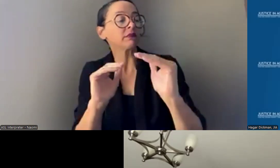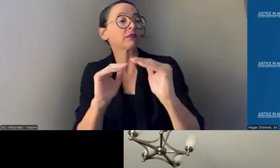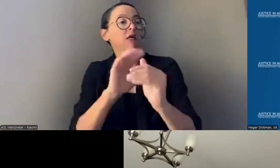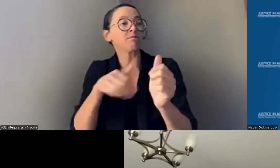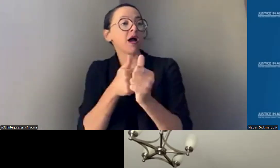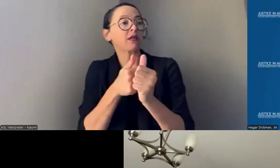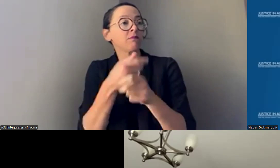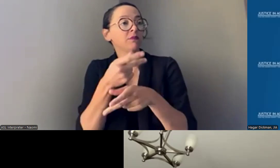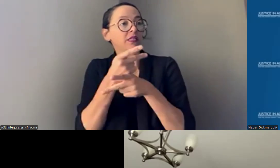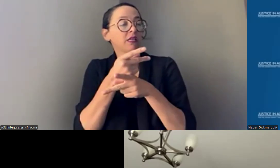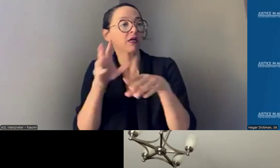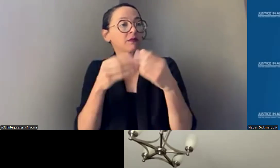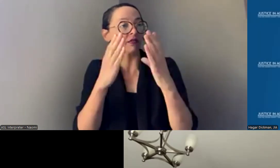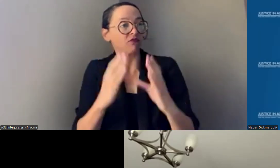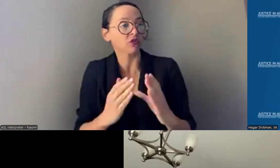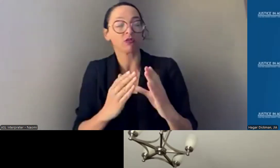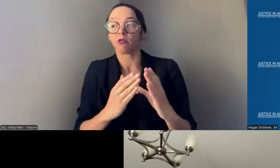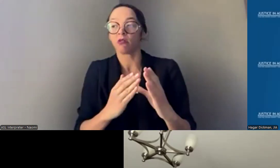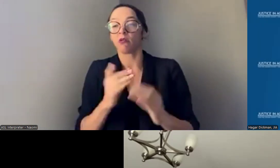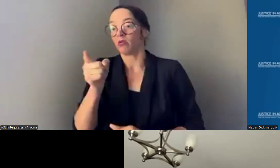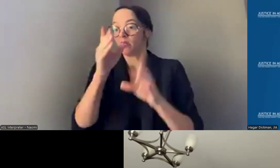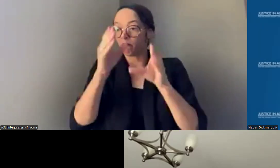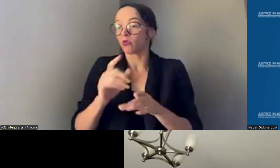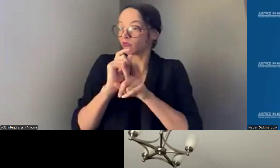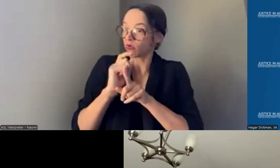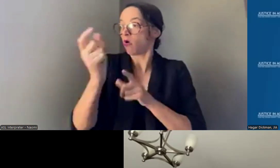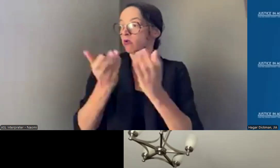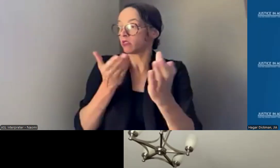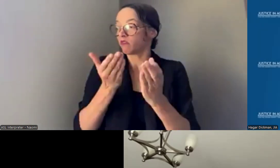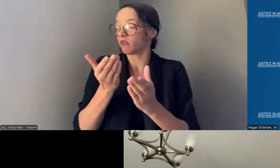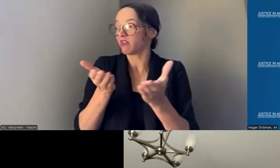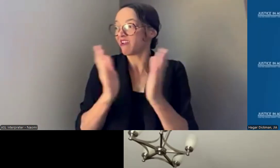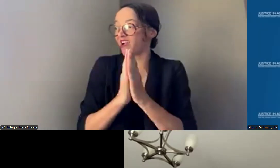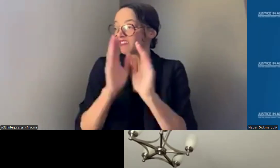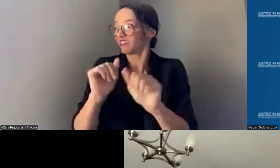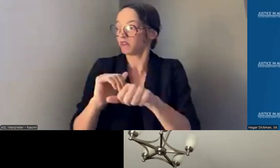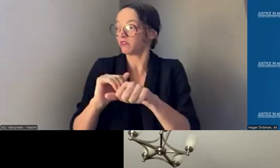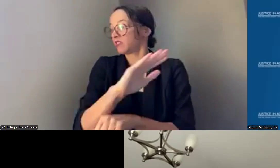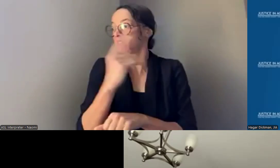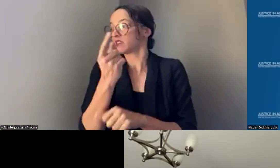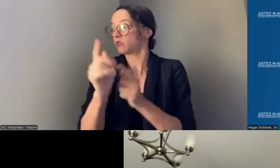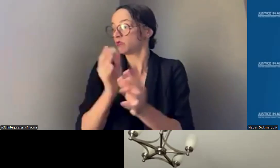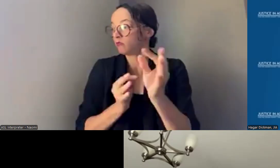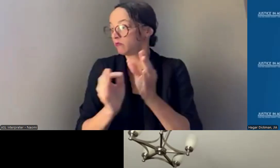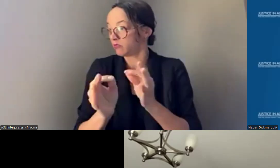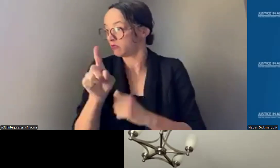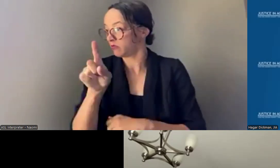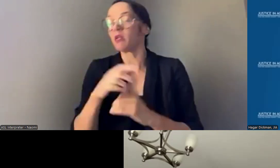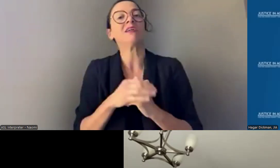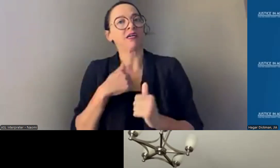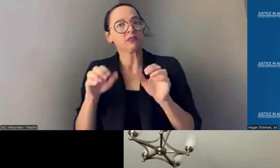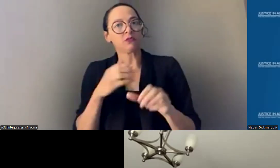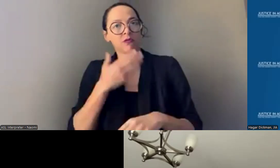have somebody you can send? And I do my best to fill the need when folks